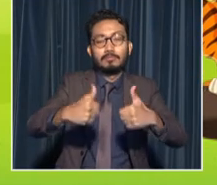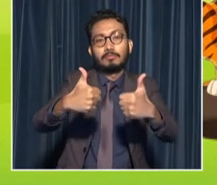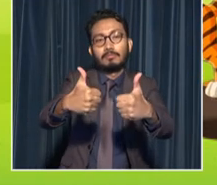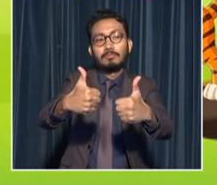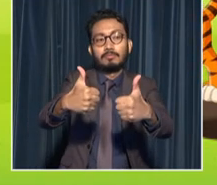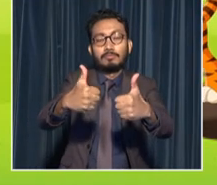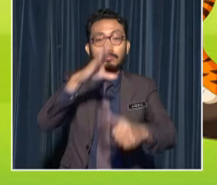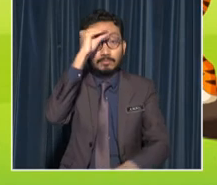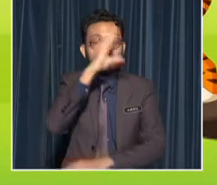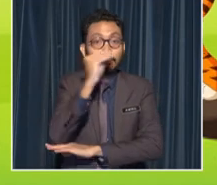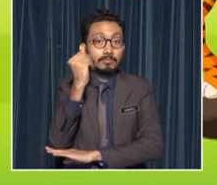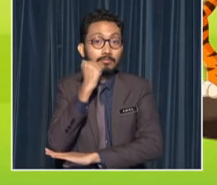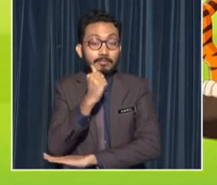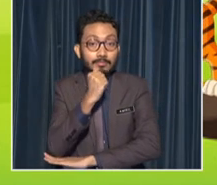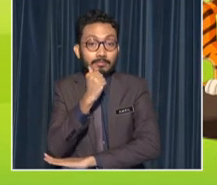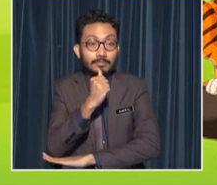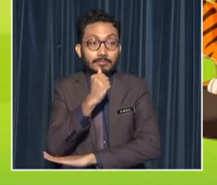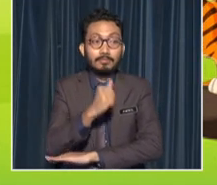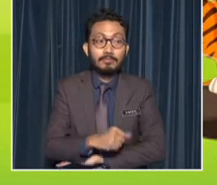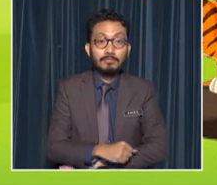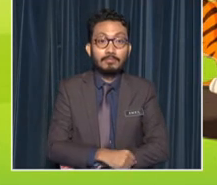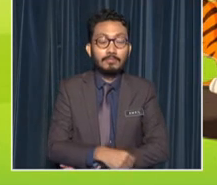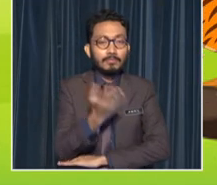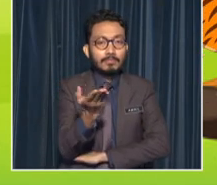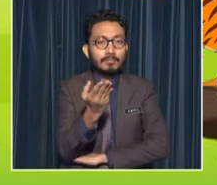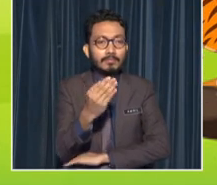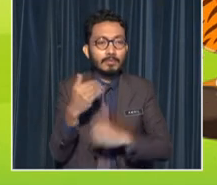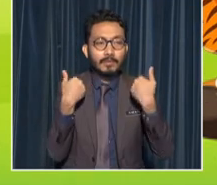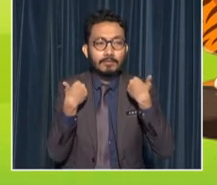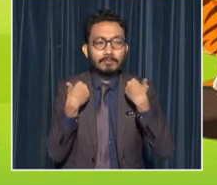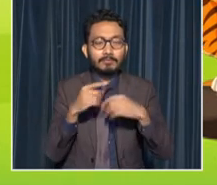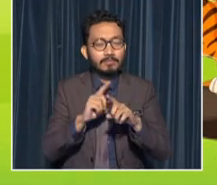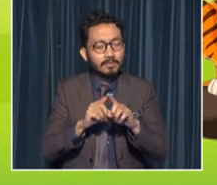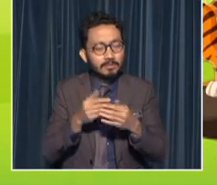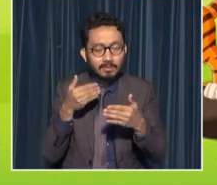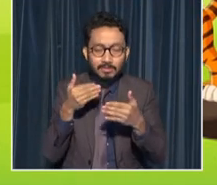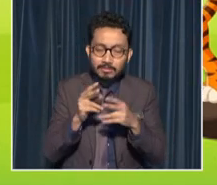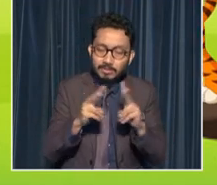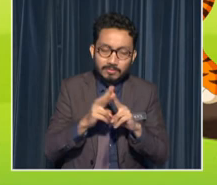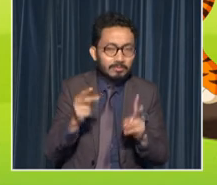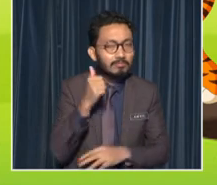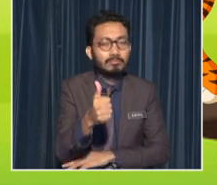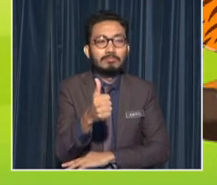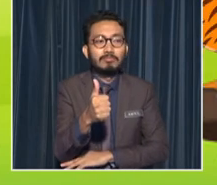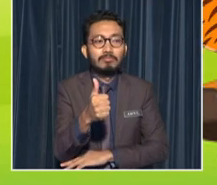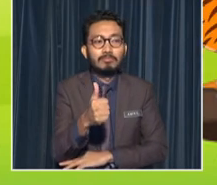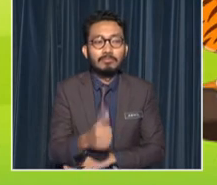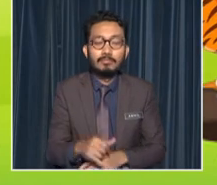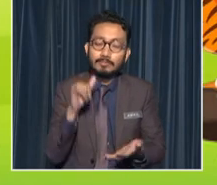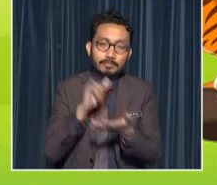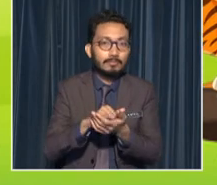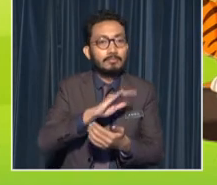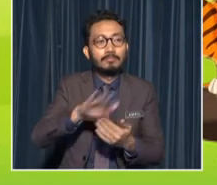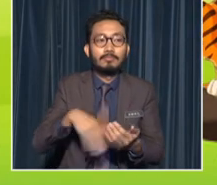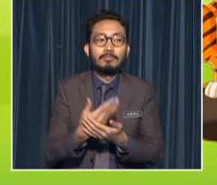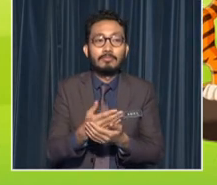Excellent, boys and girls. You have been really wonderful. That's all